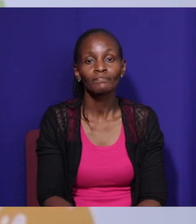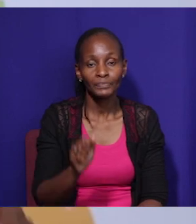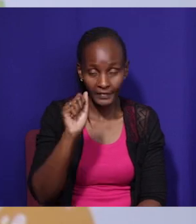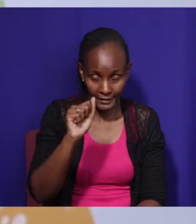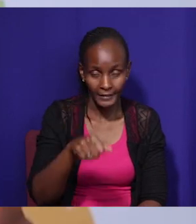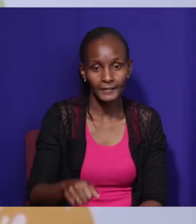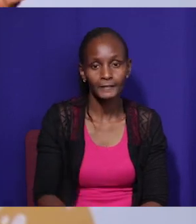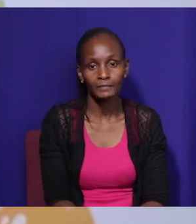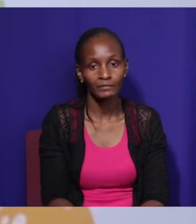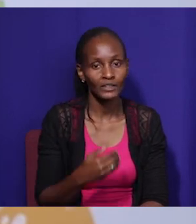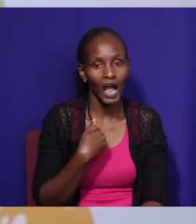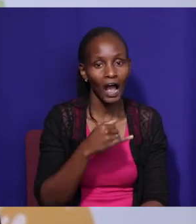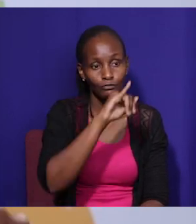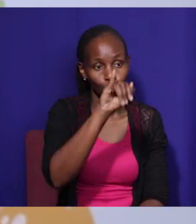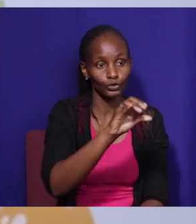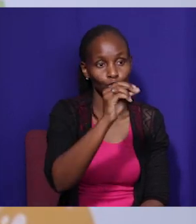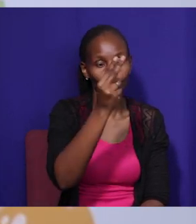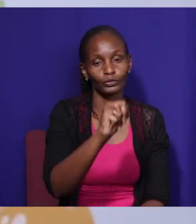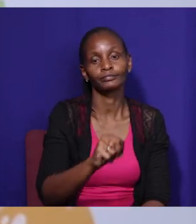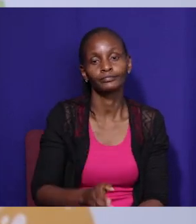Yes, we have John.